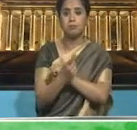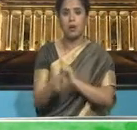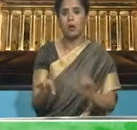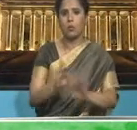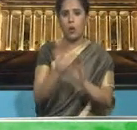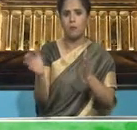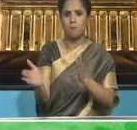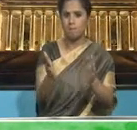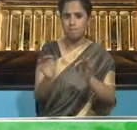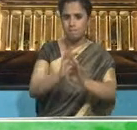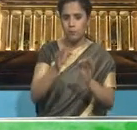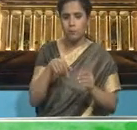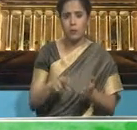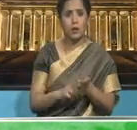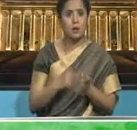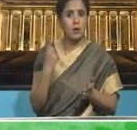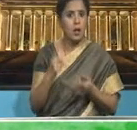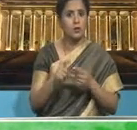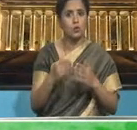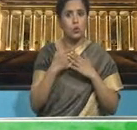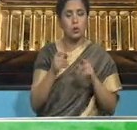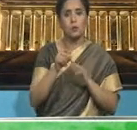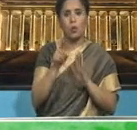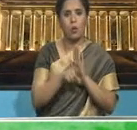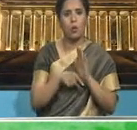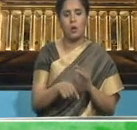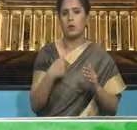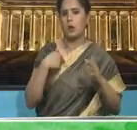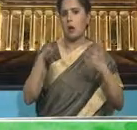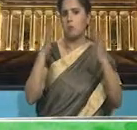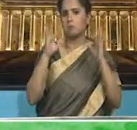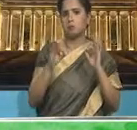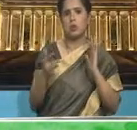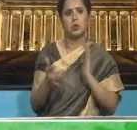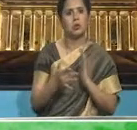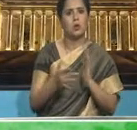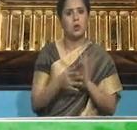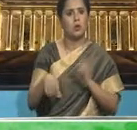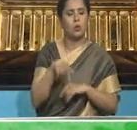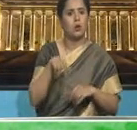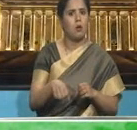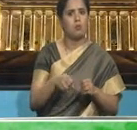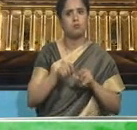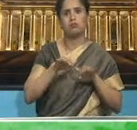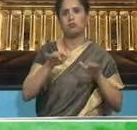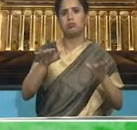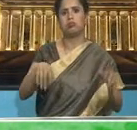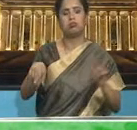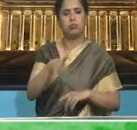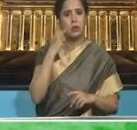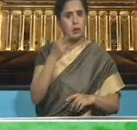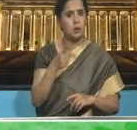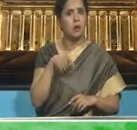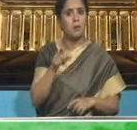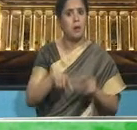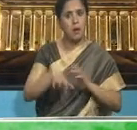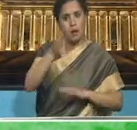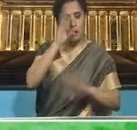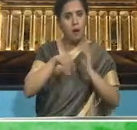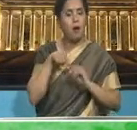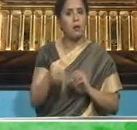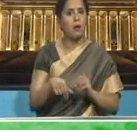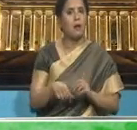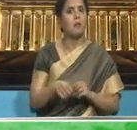National Education Policy appreciates the role of technology in expanding and deepening the learning